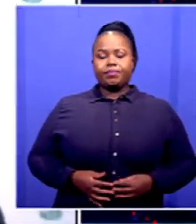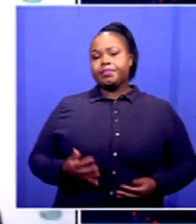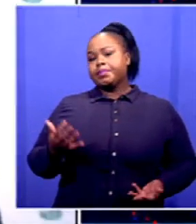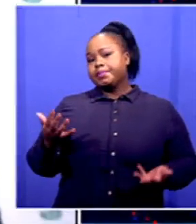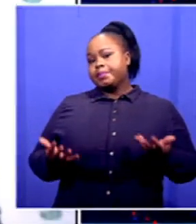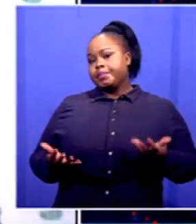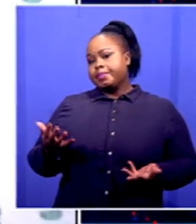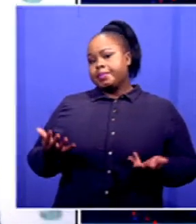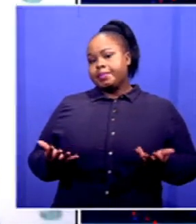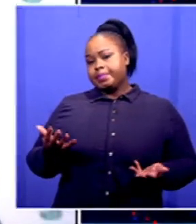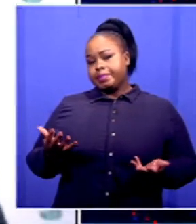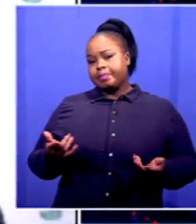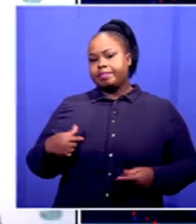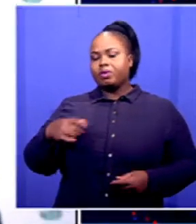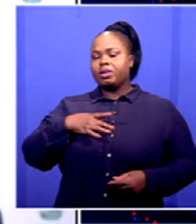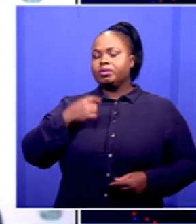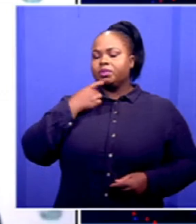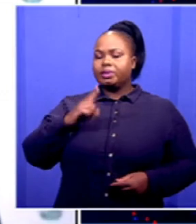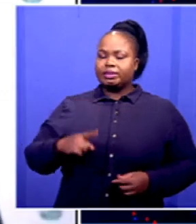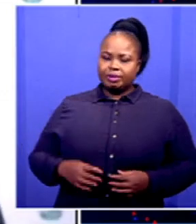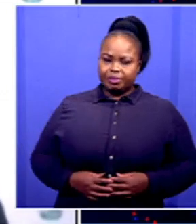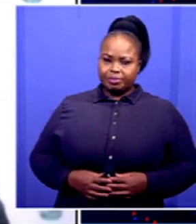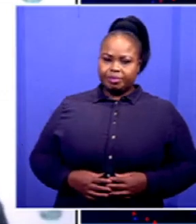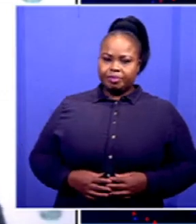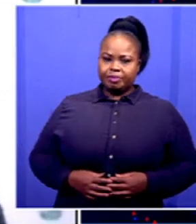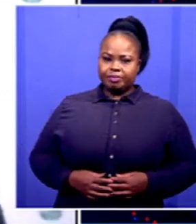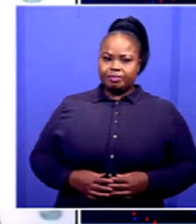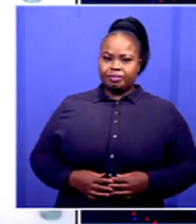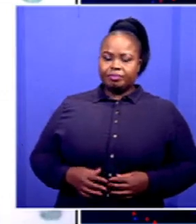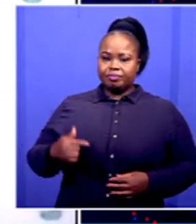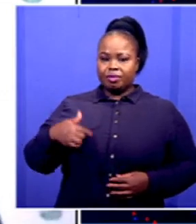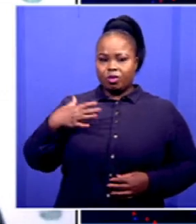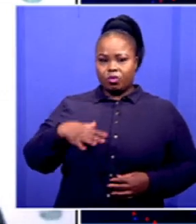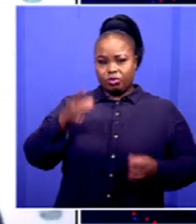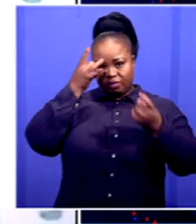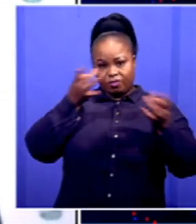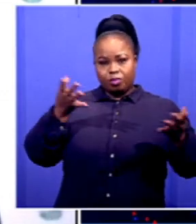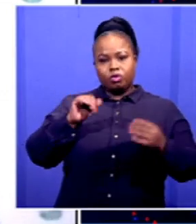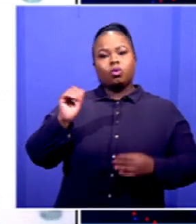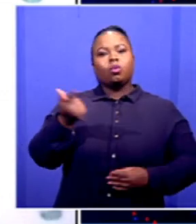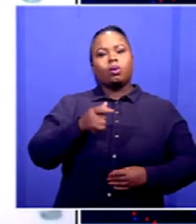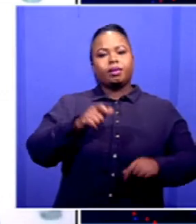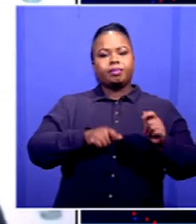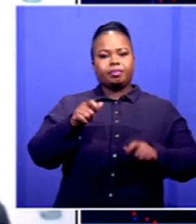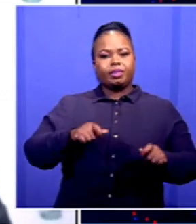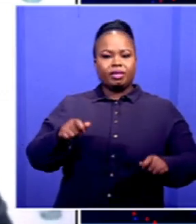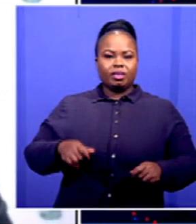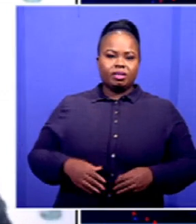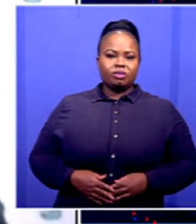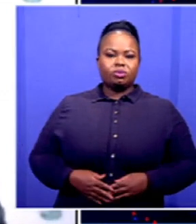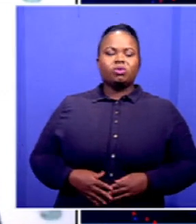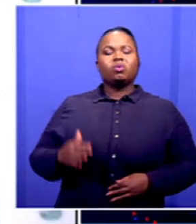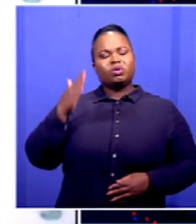Maybe here is the point, Griselda. The message I want to send to our people, we acknowledge